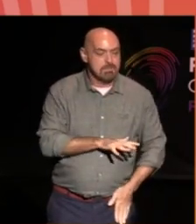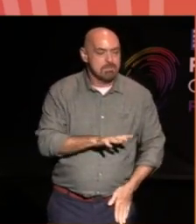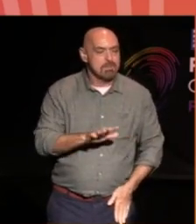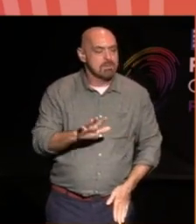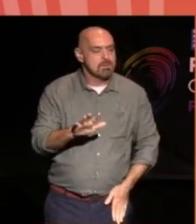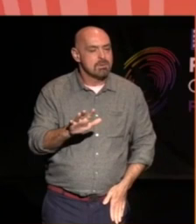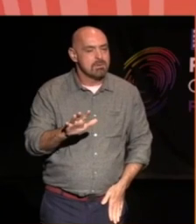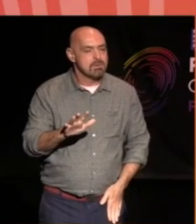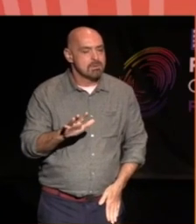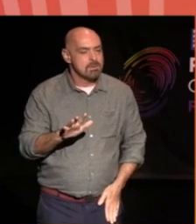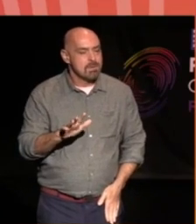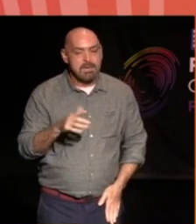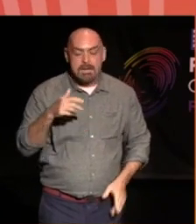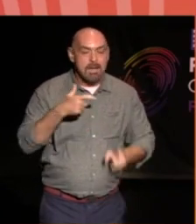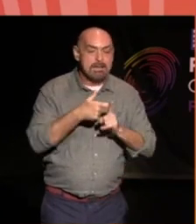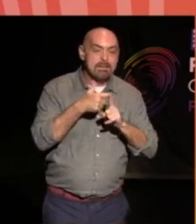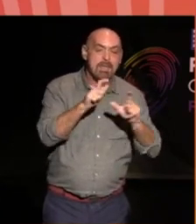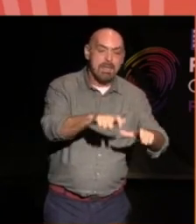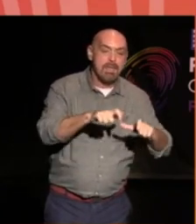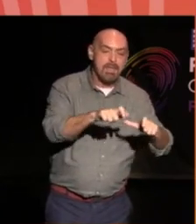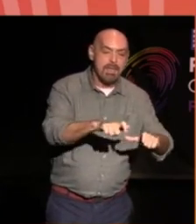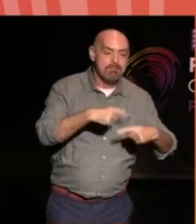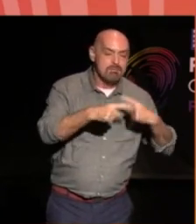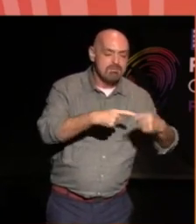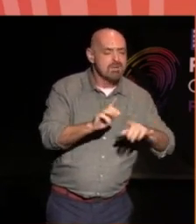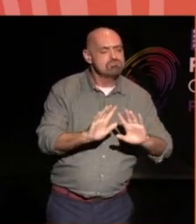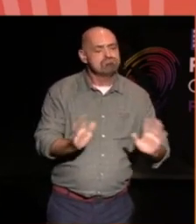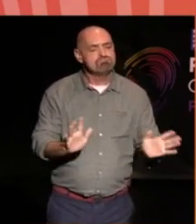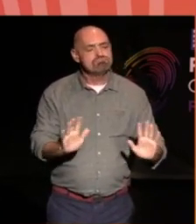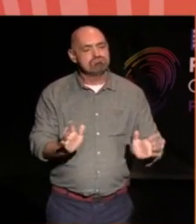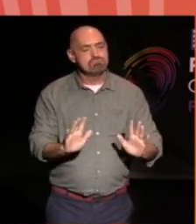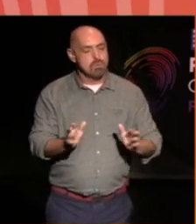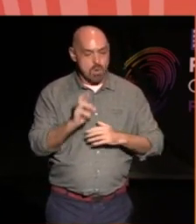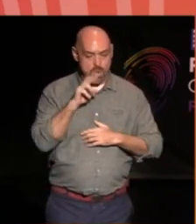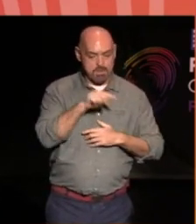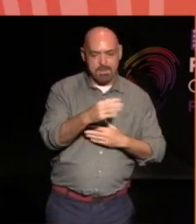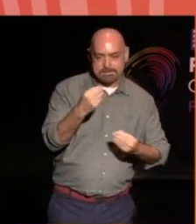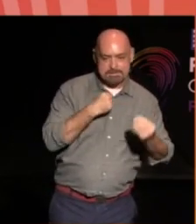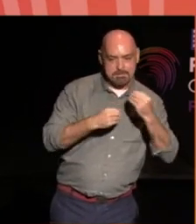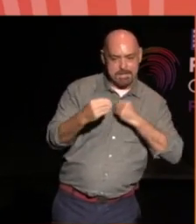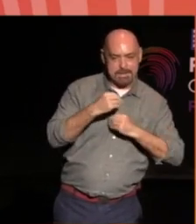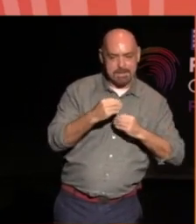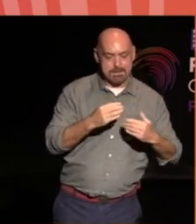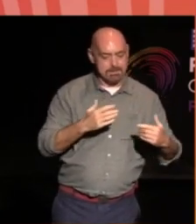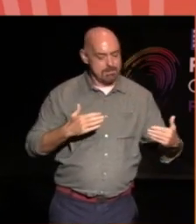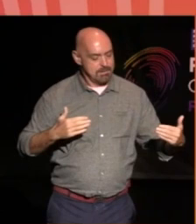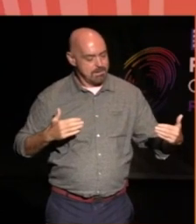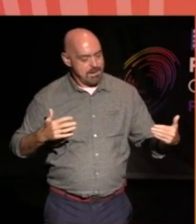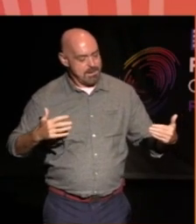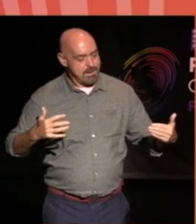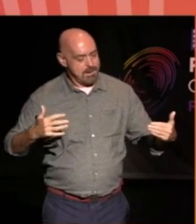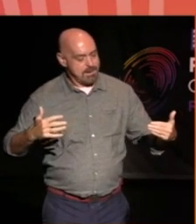Knowing you will not be in this kitchen forever, you hope that this meal will outlive you.